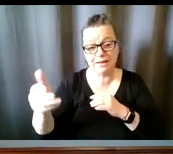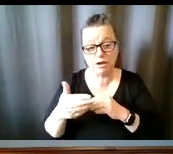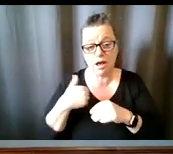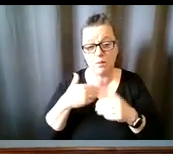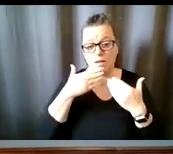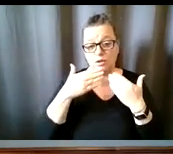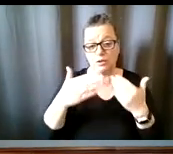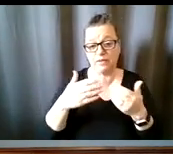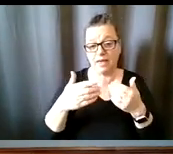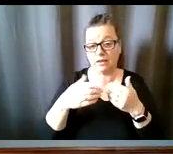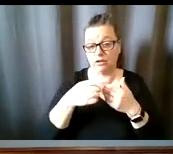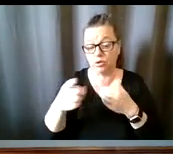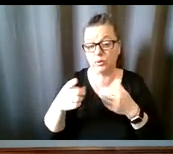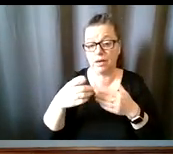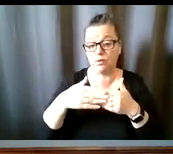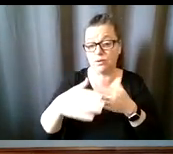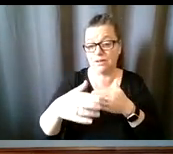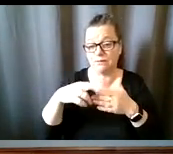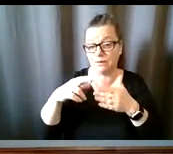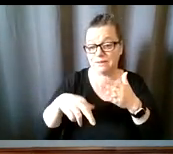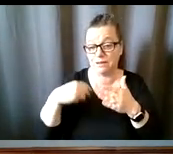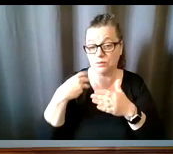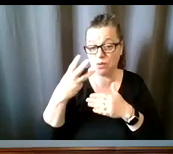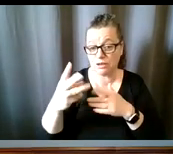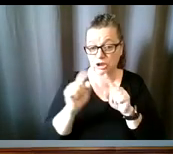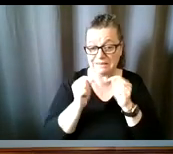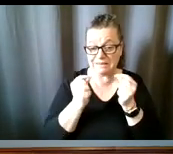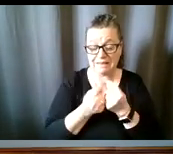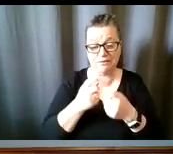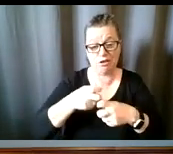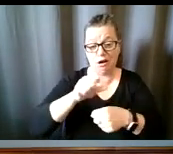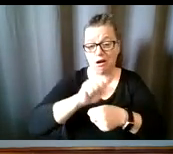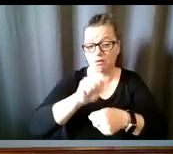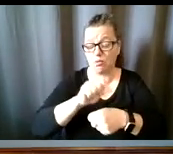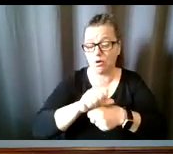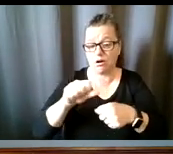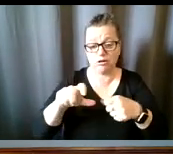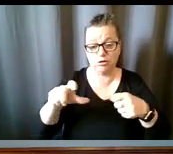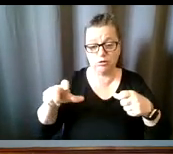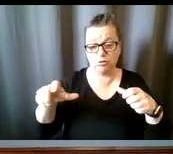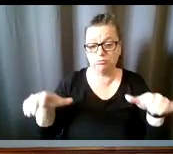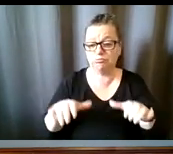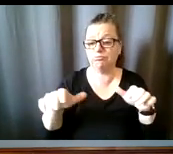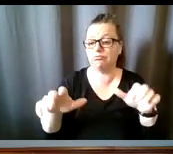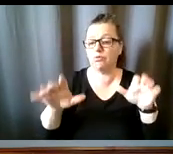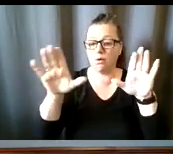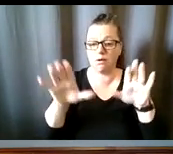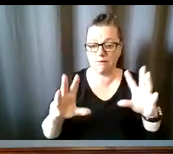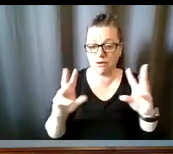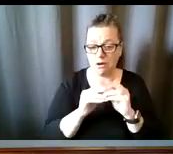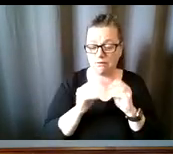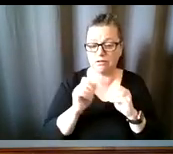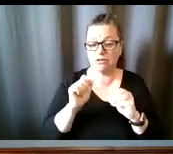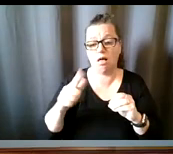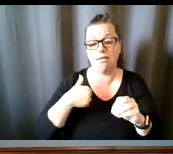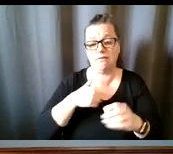thank you and the rest of the Results Washington team for the hard work you've done in putting on such a fantastic conference. I know we're all appreciative.